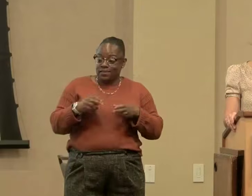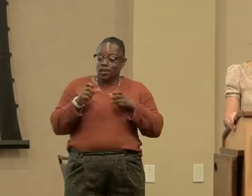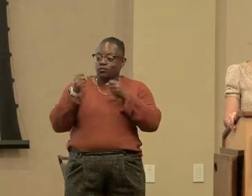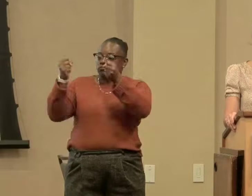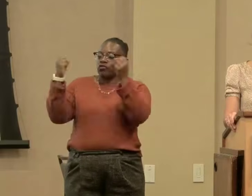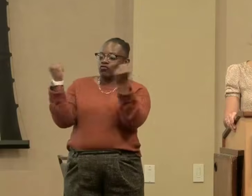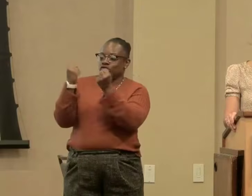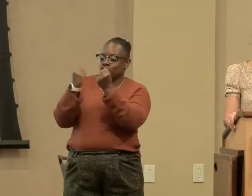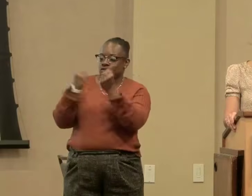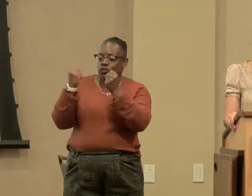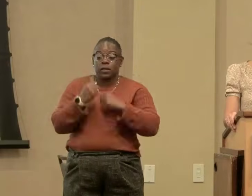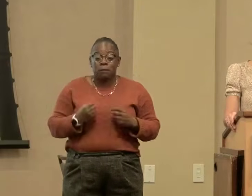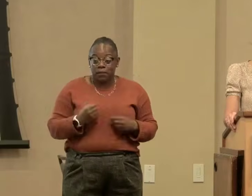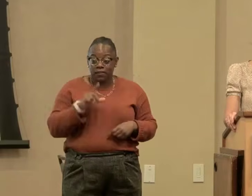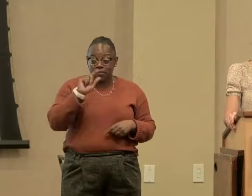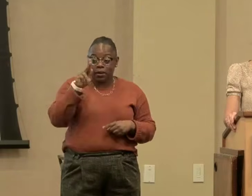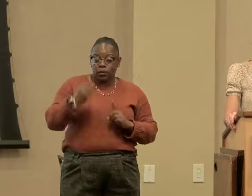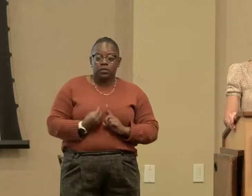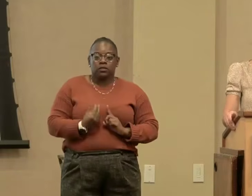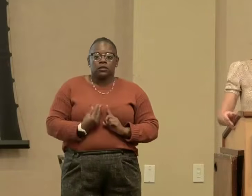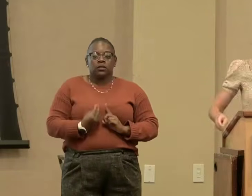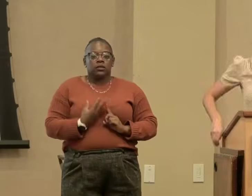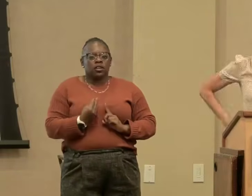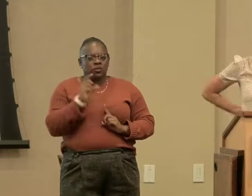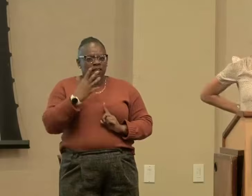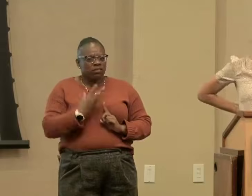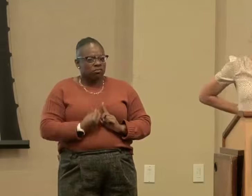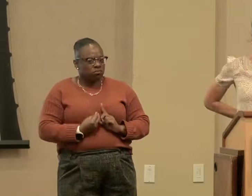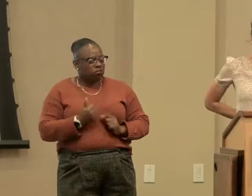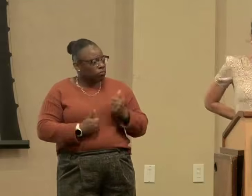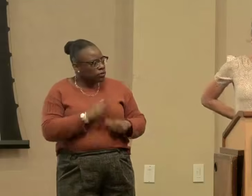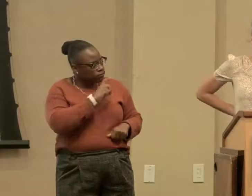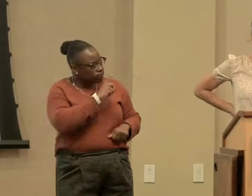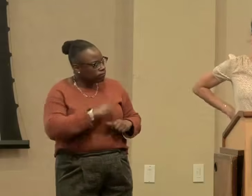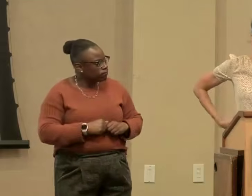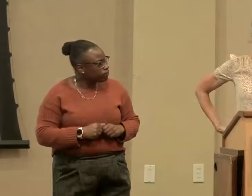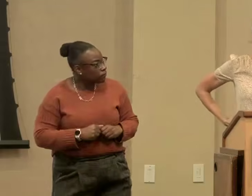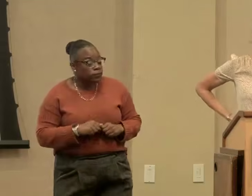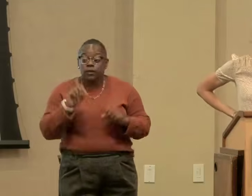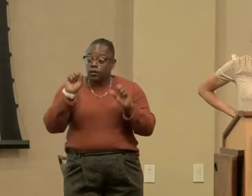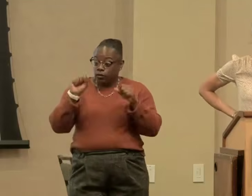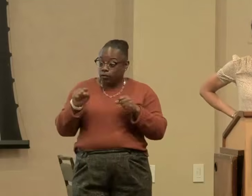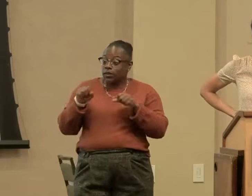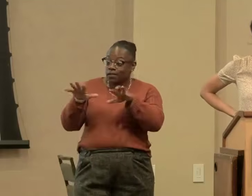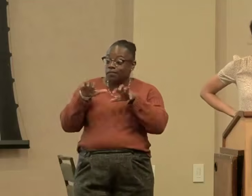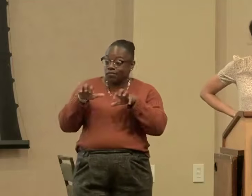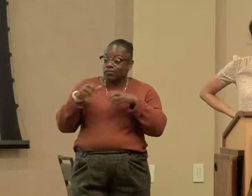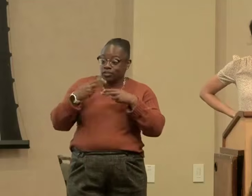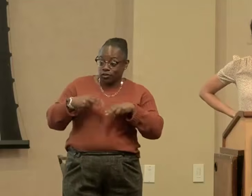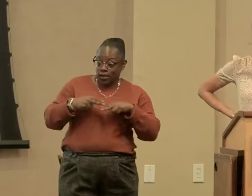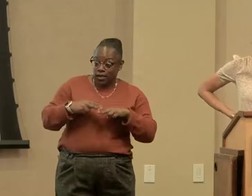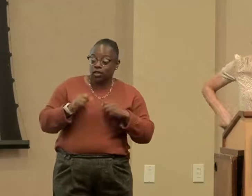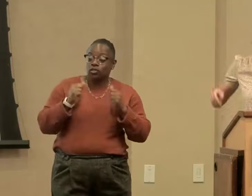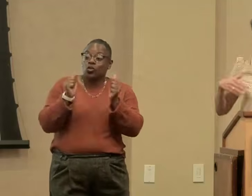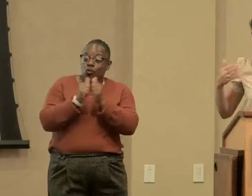is active, can I do that, or I need to be in remission to do that? You can freeze your eggs with active